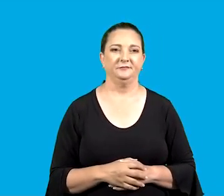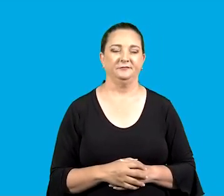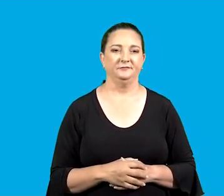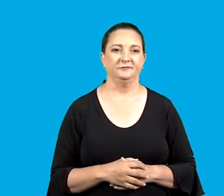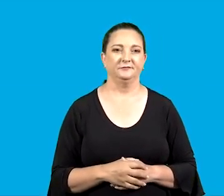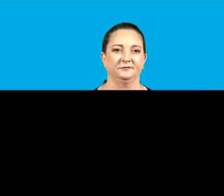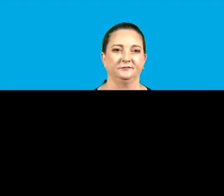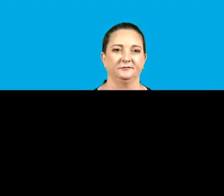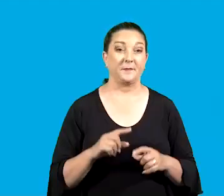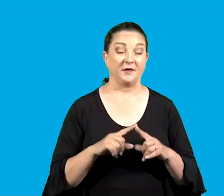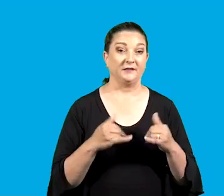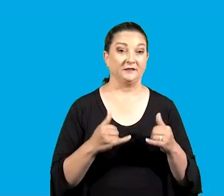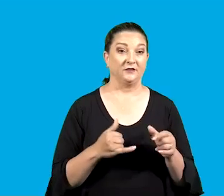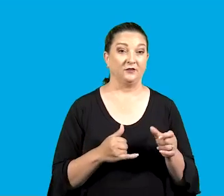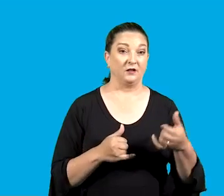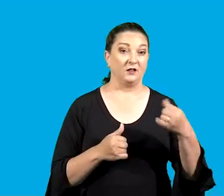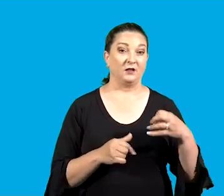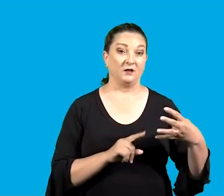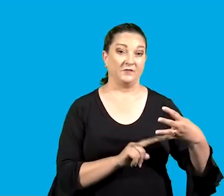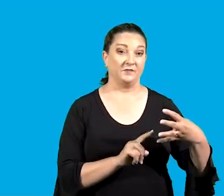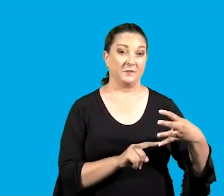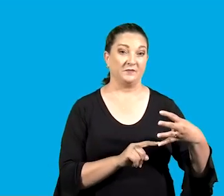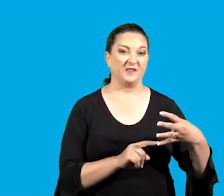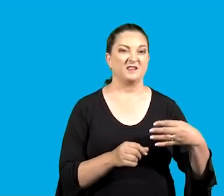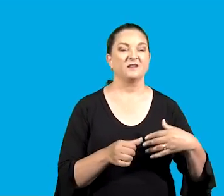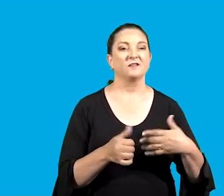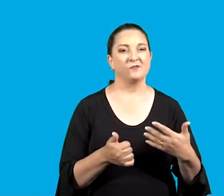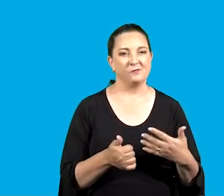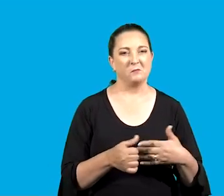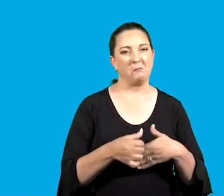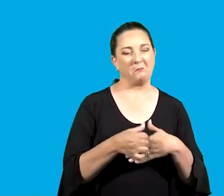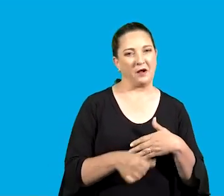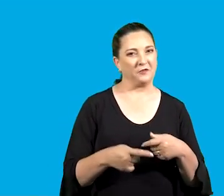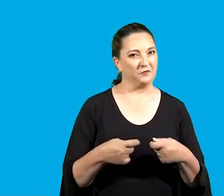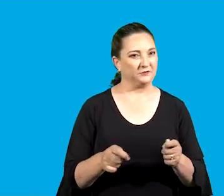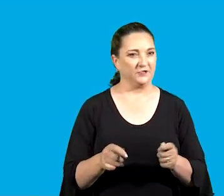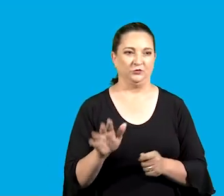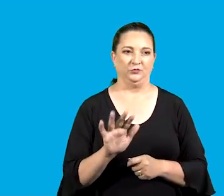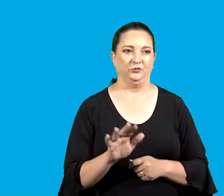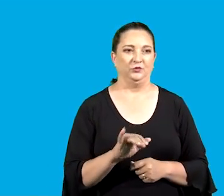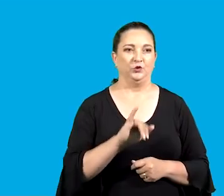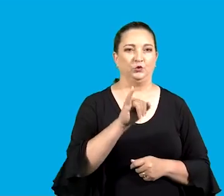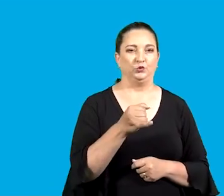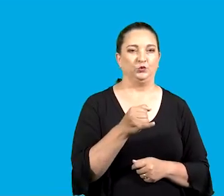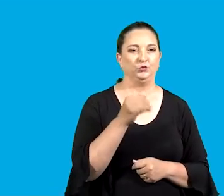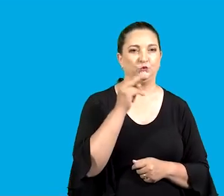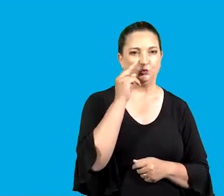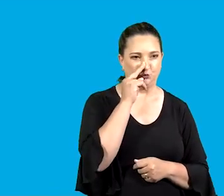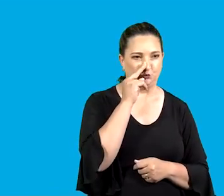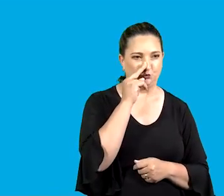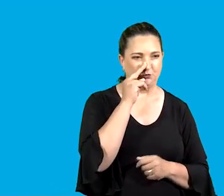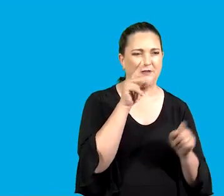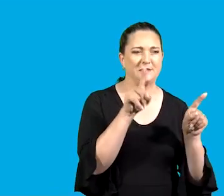3. The key part is the month of sale. So I'll come here, I know June, same